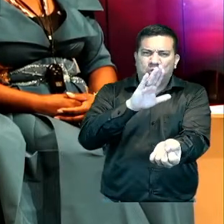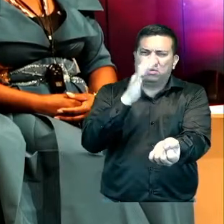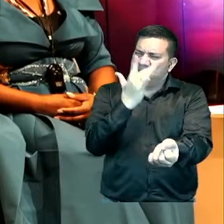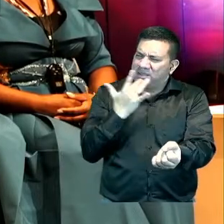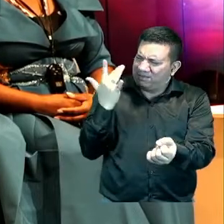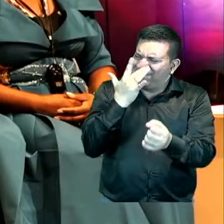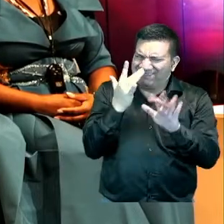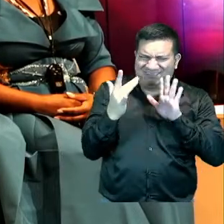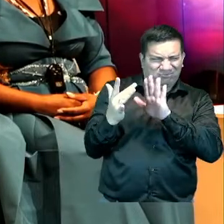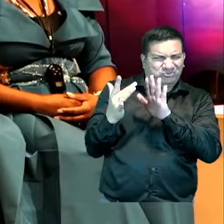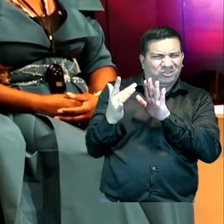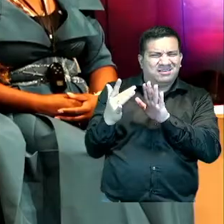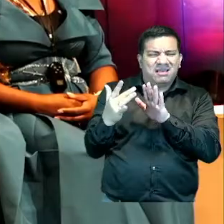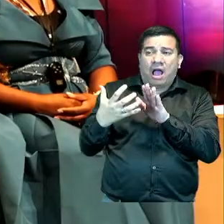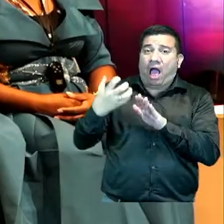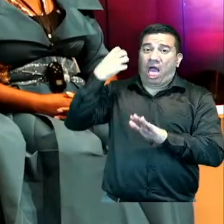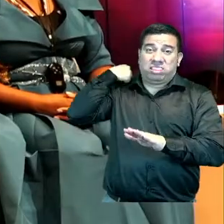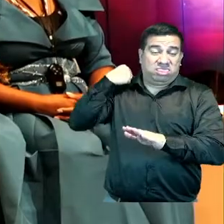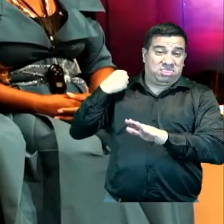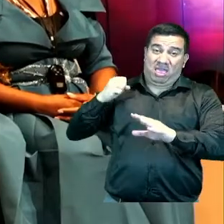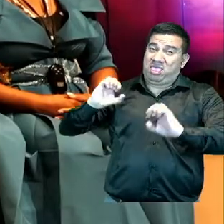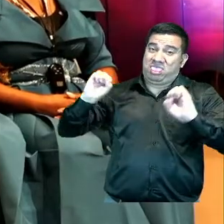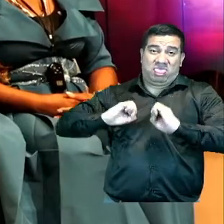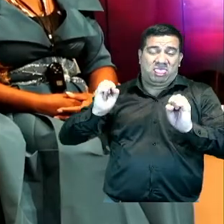The black race